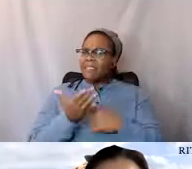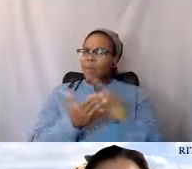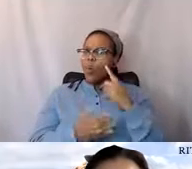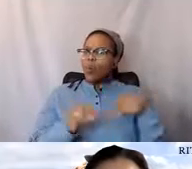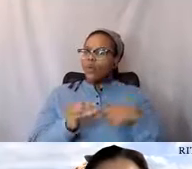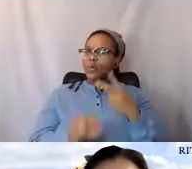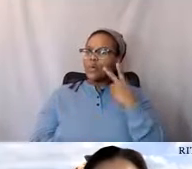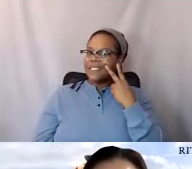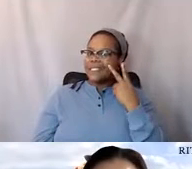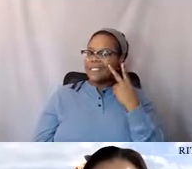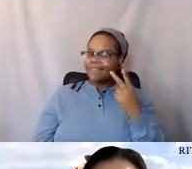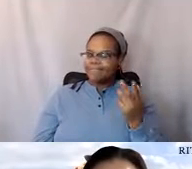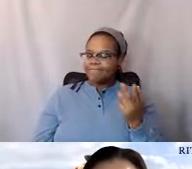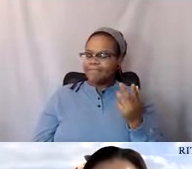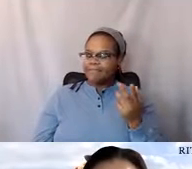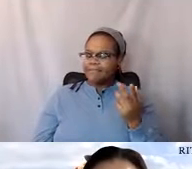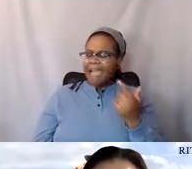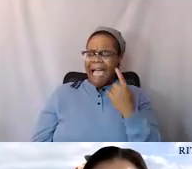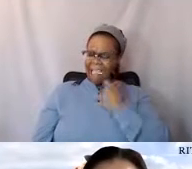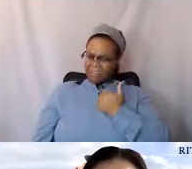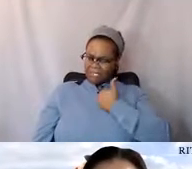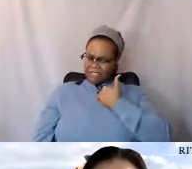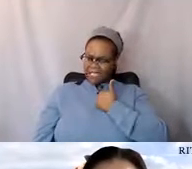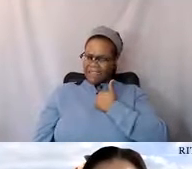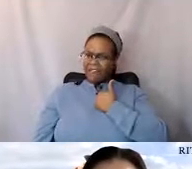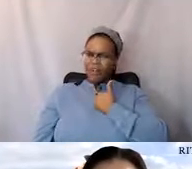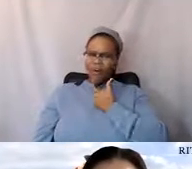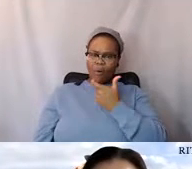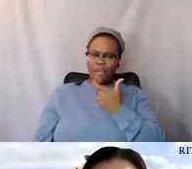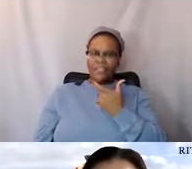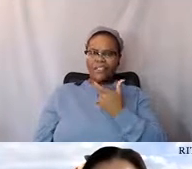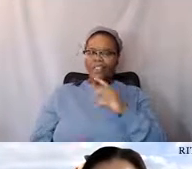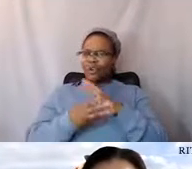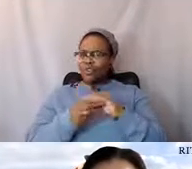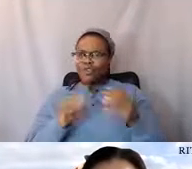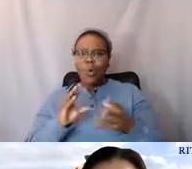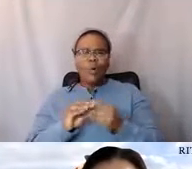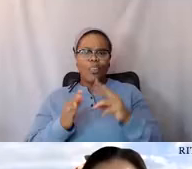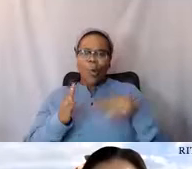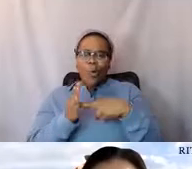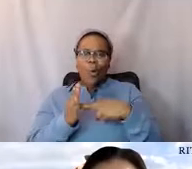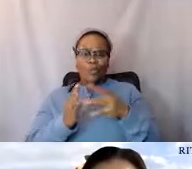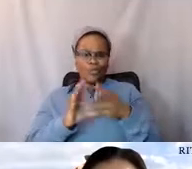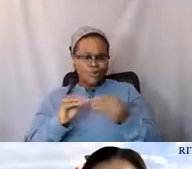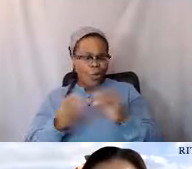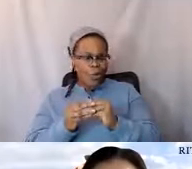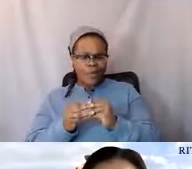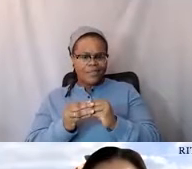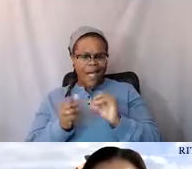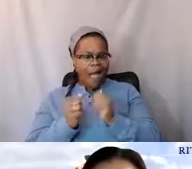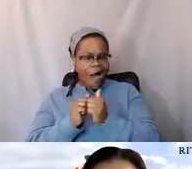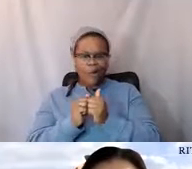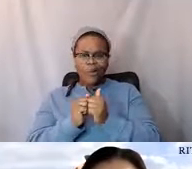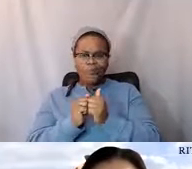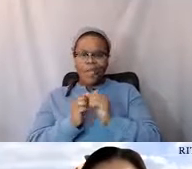I've sort of asked myself, well, what role do stories play in creating diversity and cross-cultural dialogue?